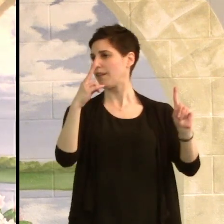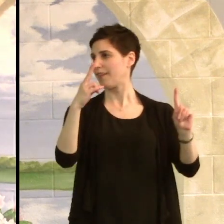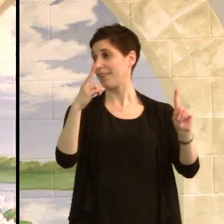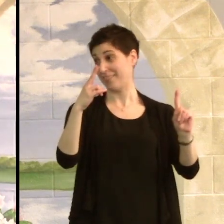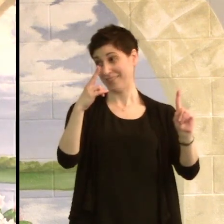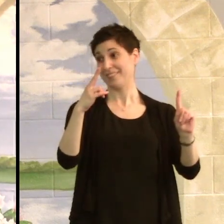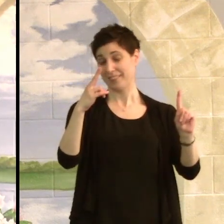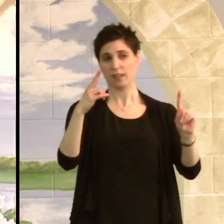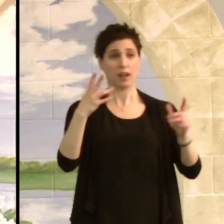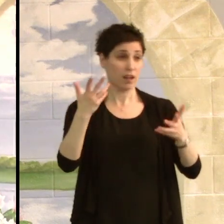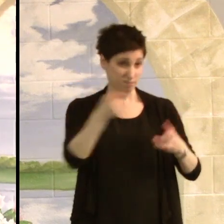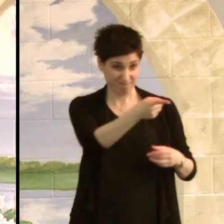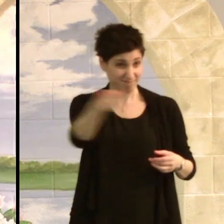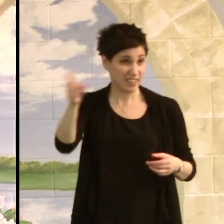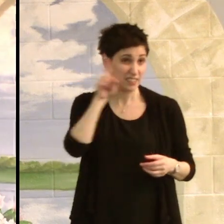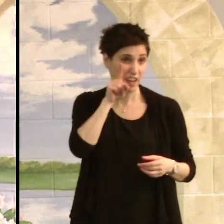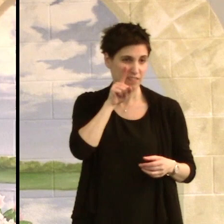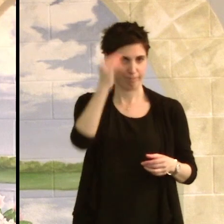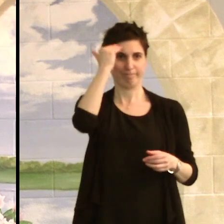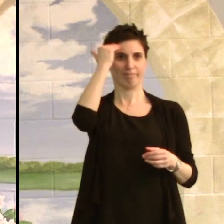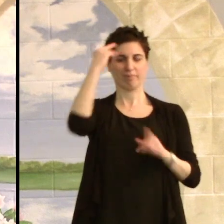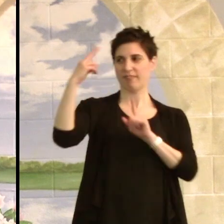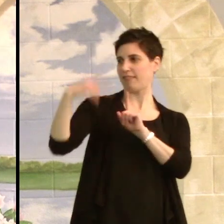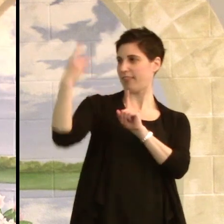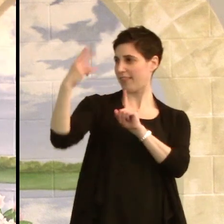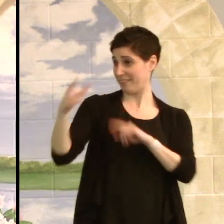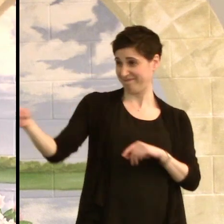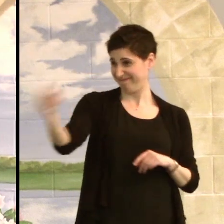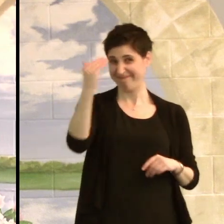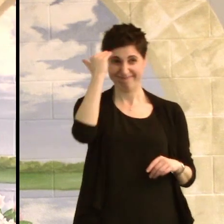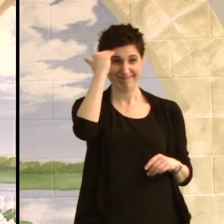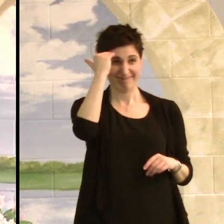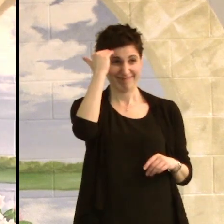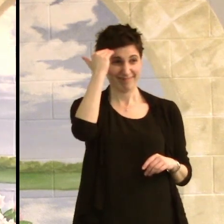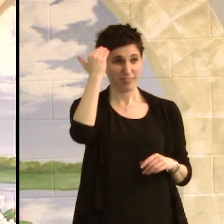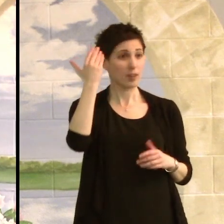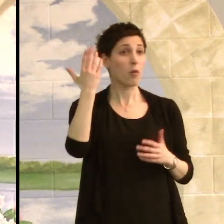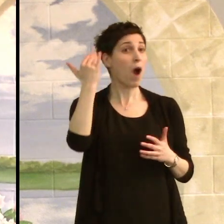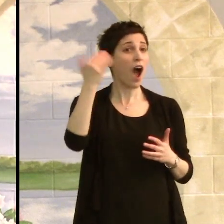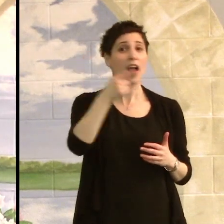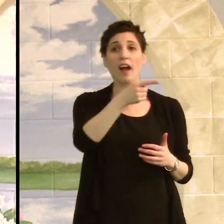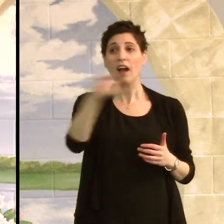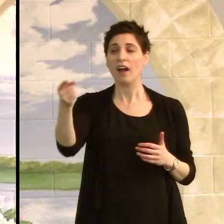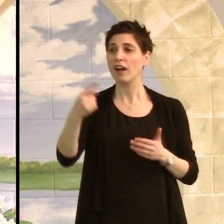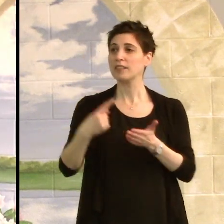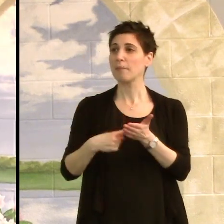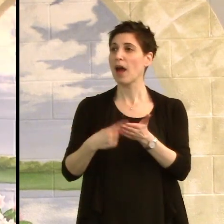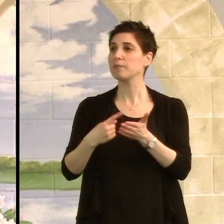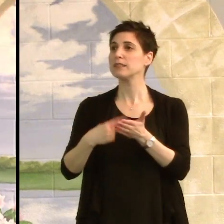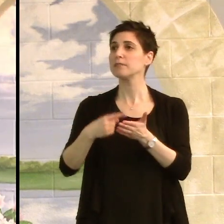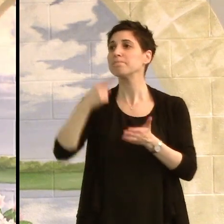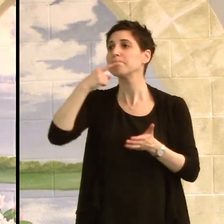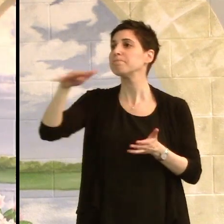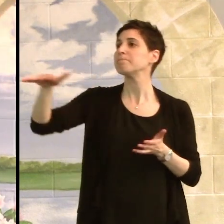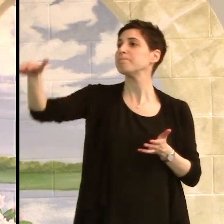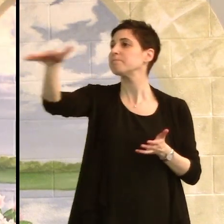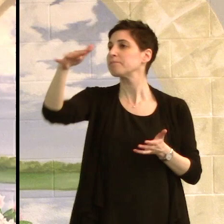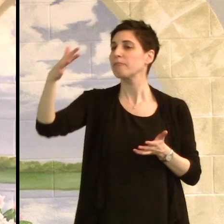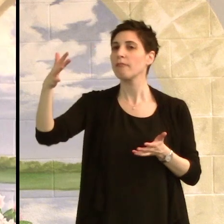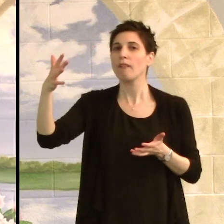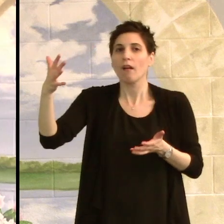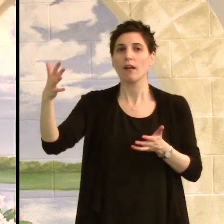Deaf people understand what stigma means when you think about how some people use the